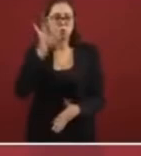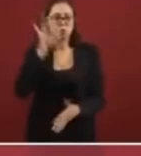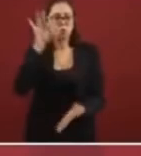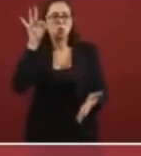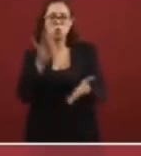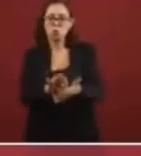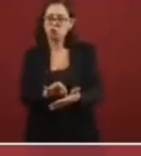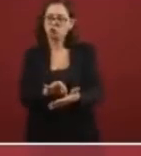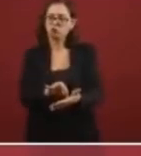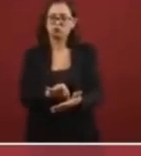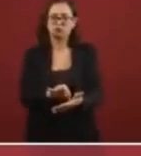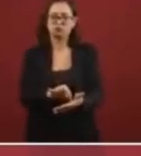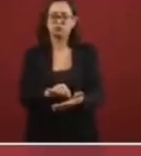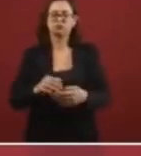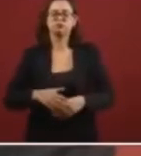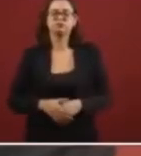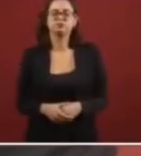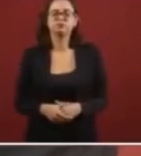point.